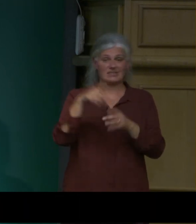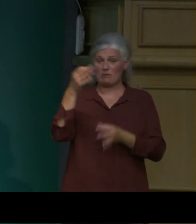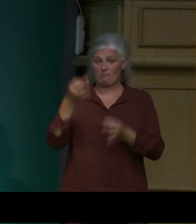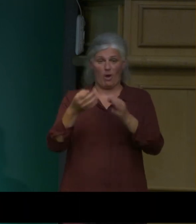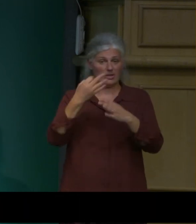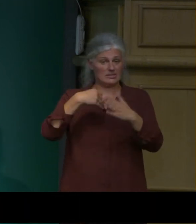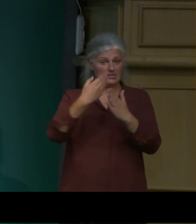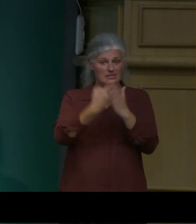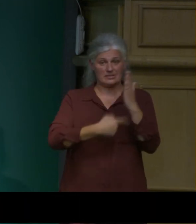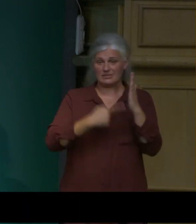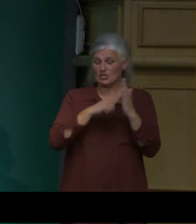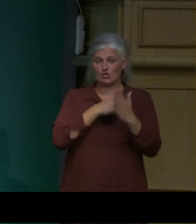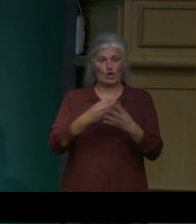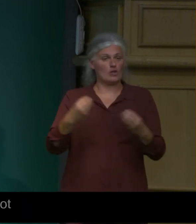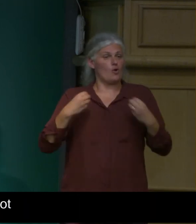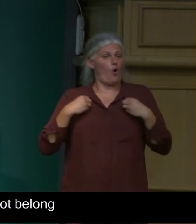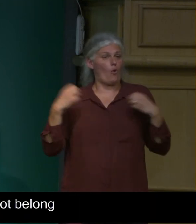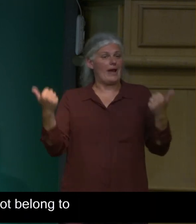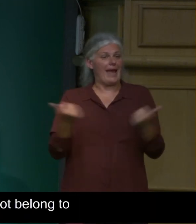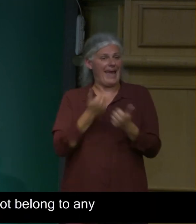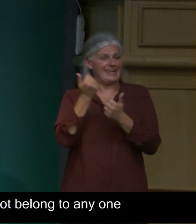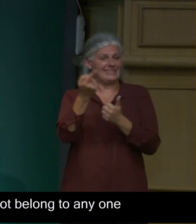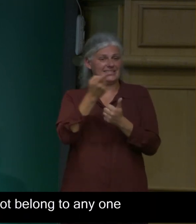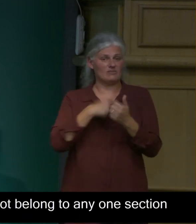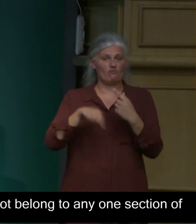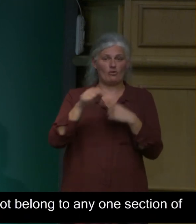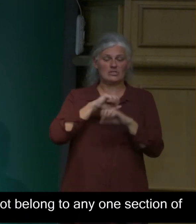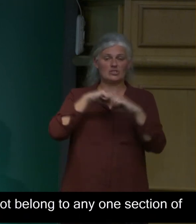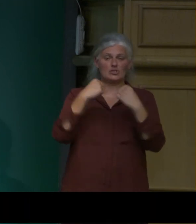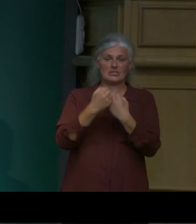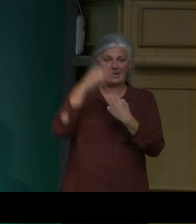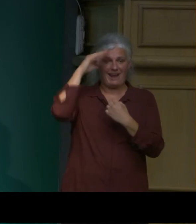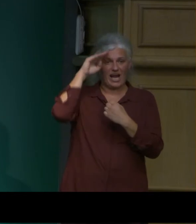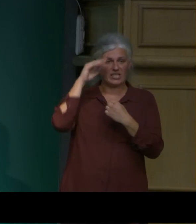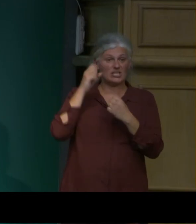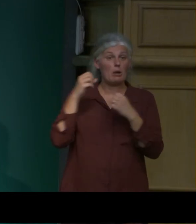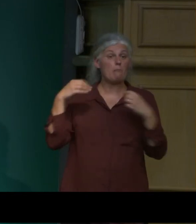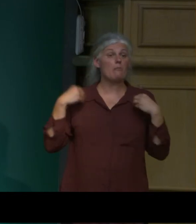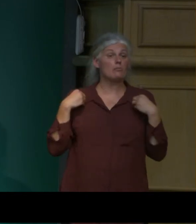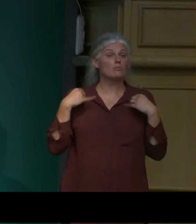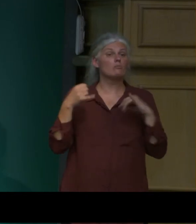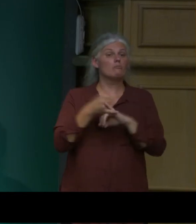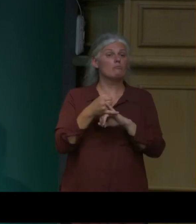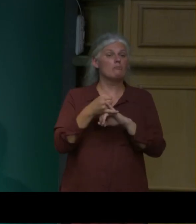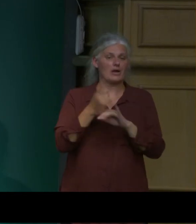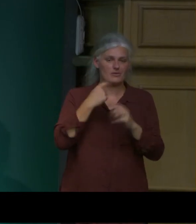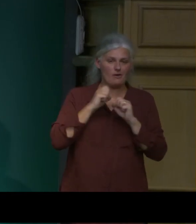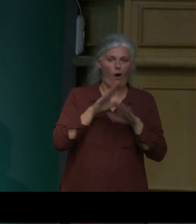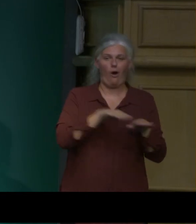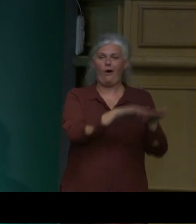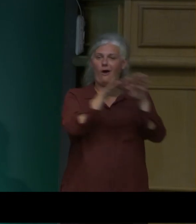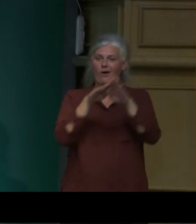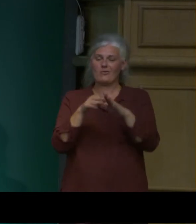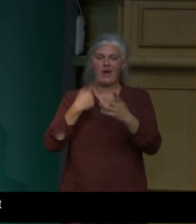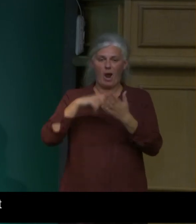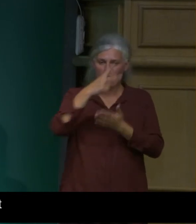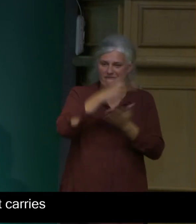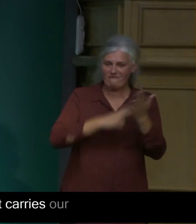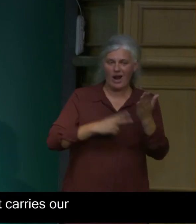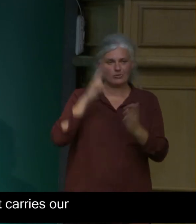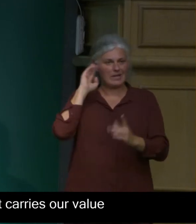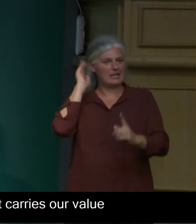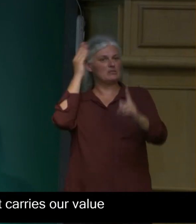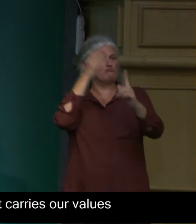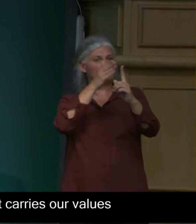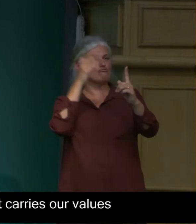does not belong to any one section of Irish Society it belongs to all of us it carries our values and aspirations